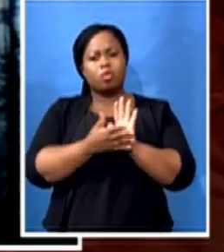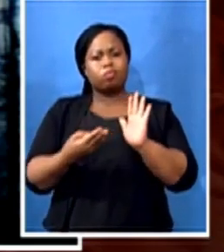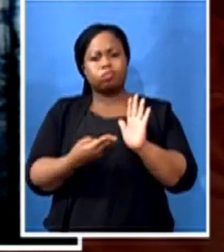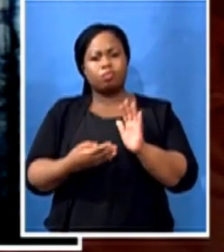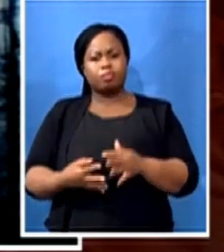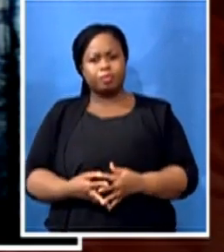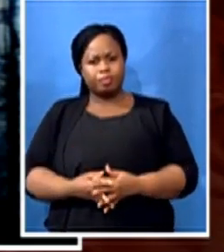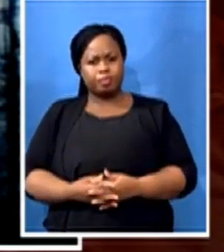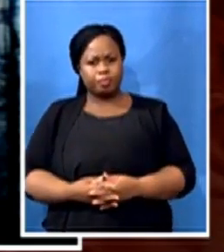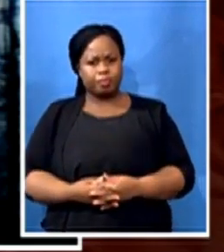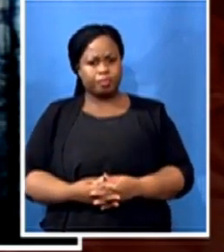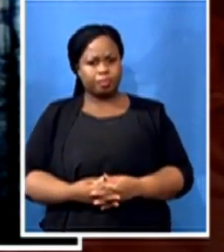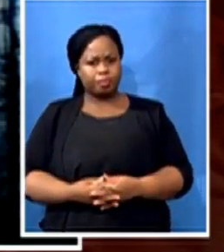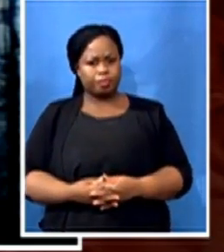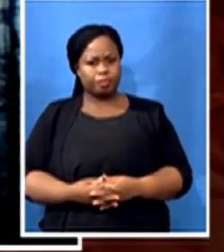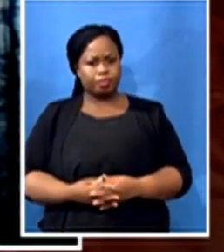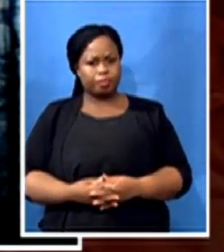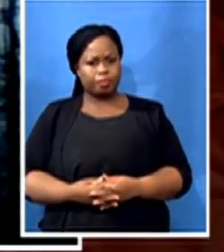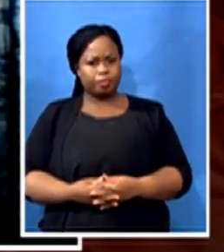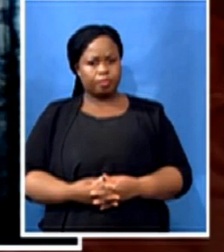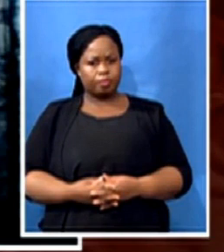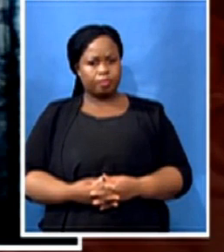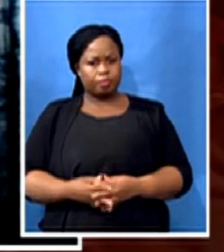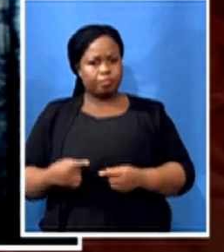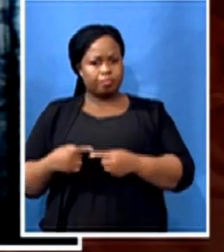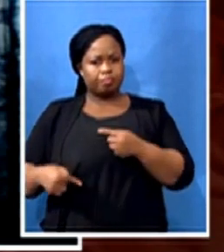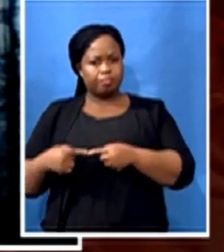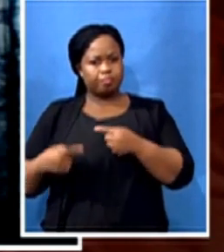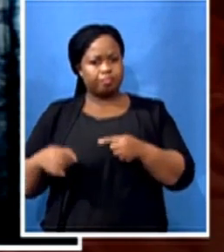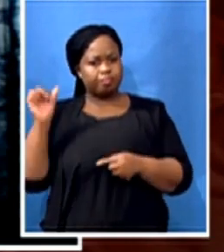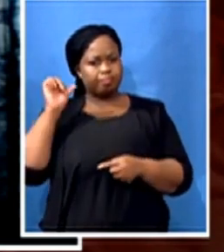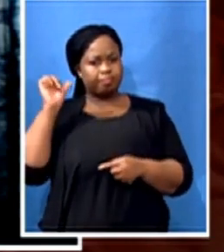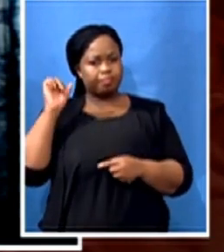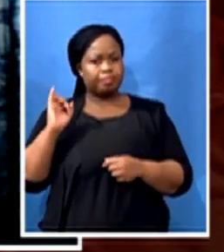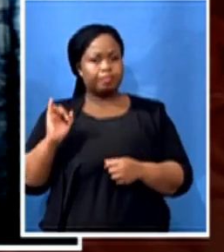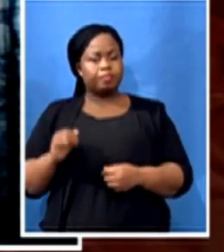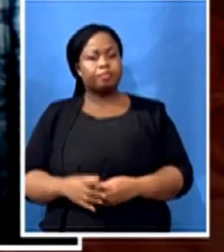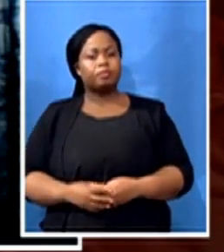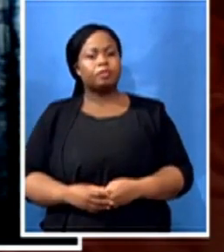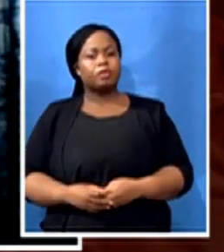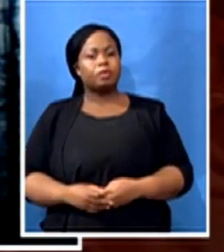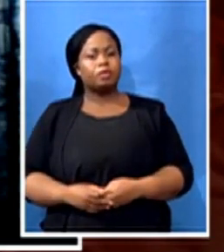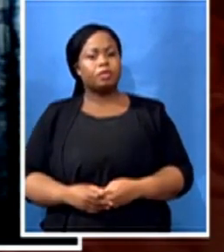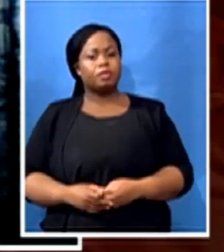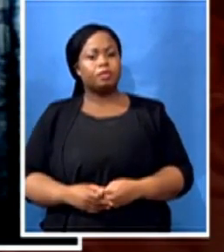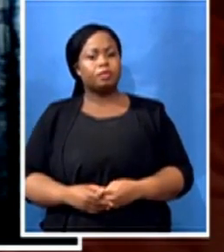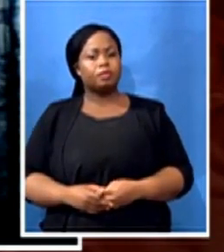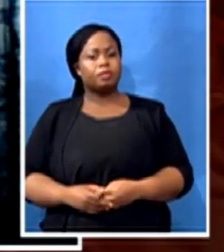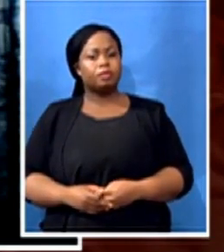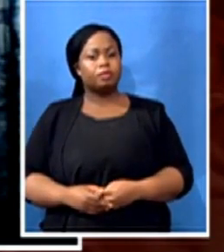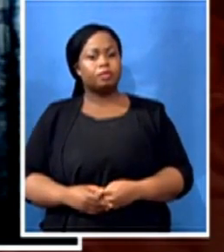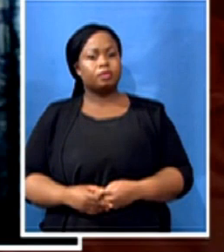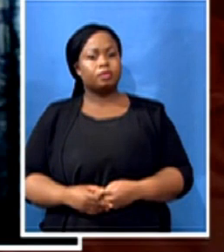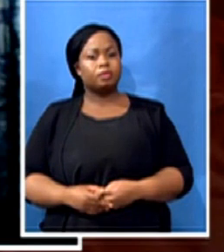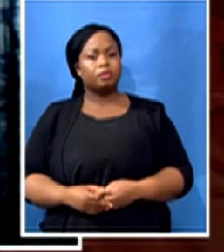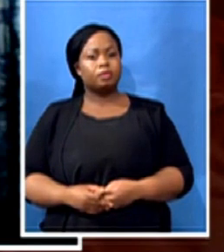In the latest amendment to the Power Act, which is based also on national judgment and which reached the same conclusion about